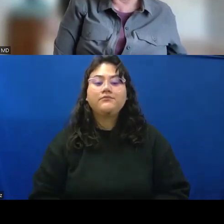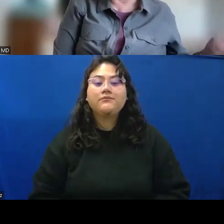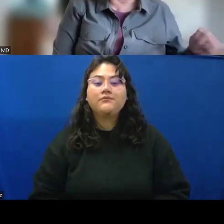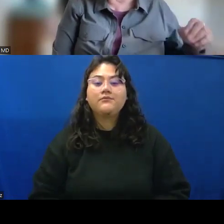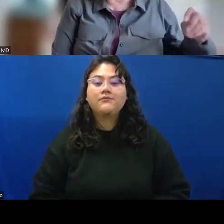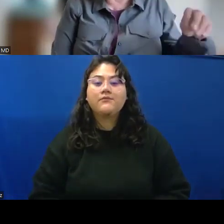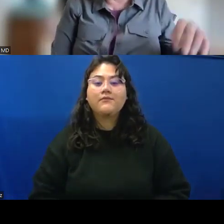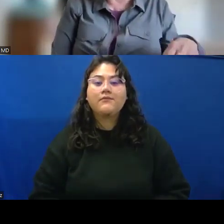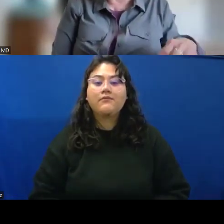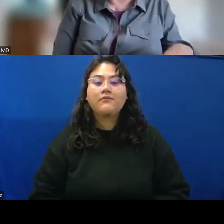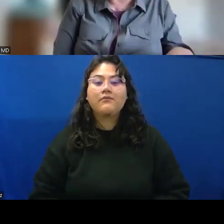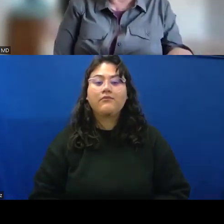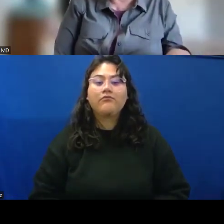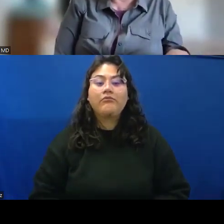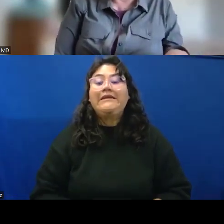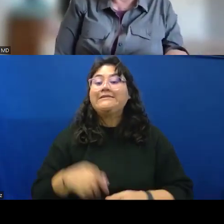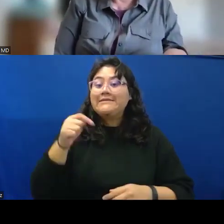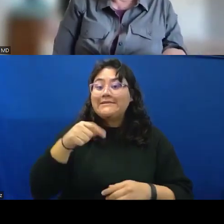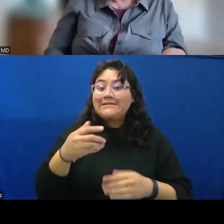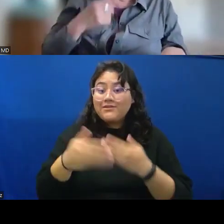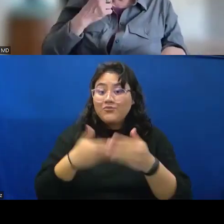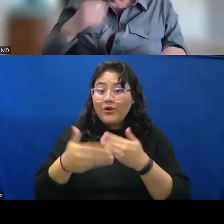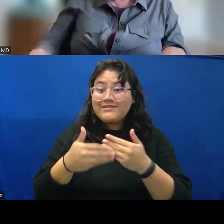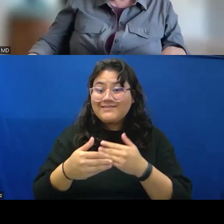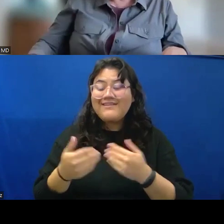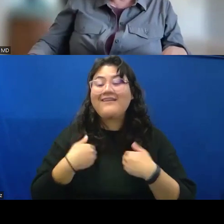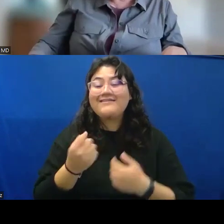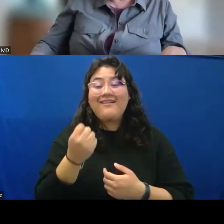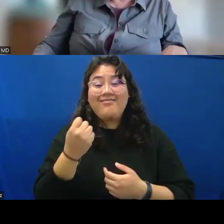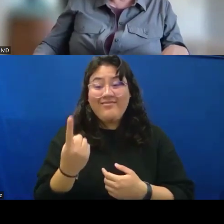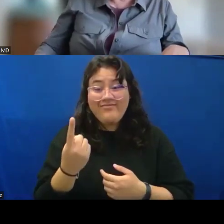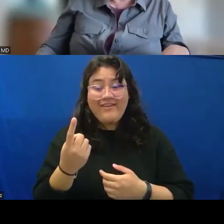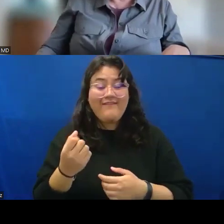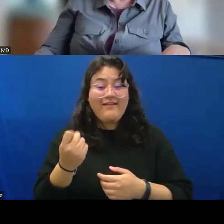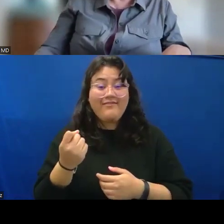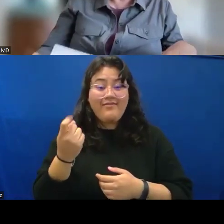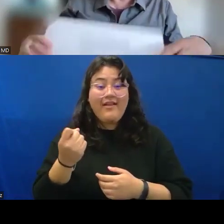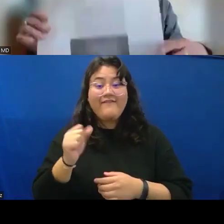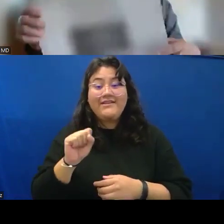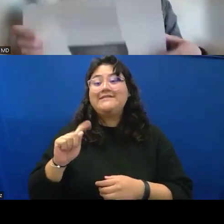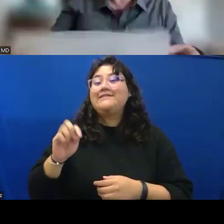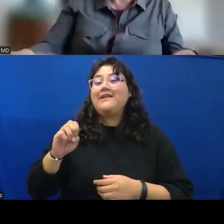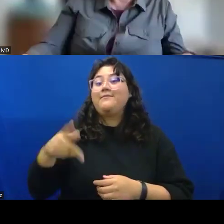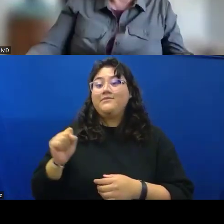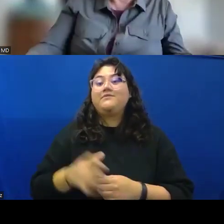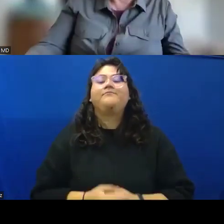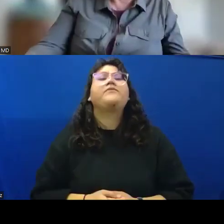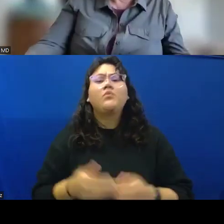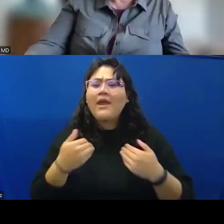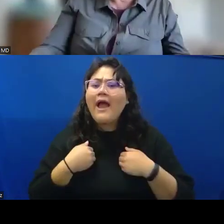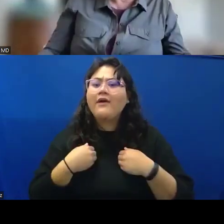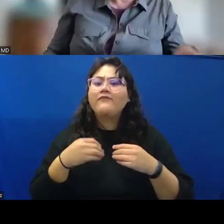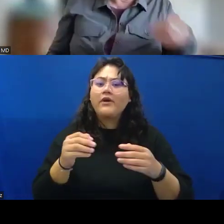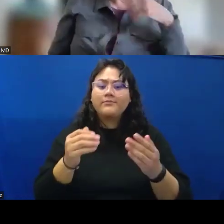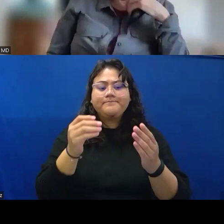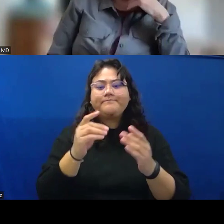which is in itself an 11-step process. We create a detailed outline about what we think should be covered,